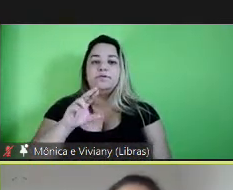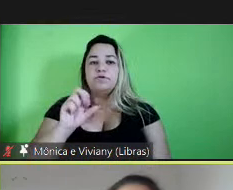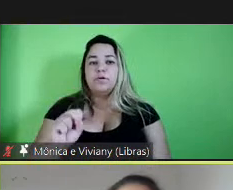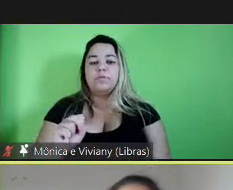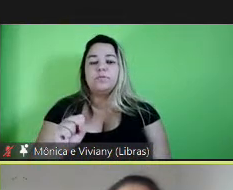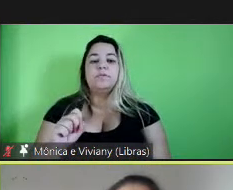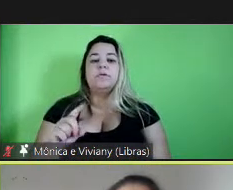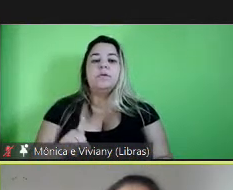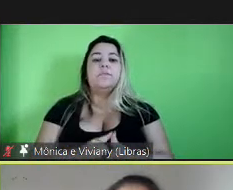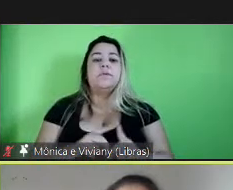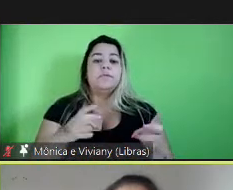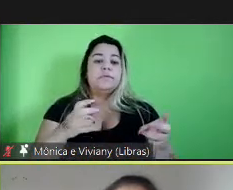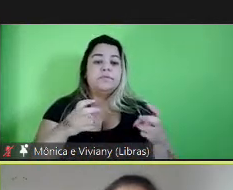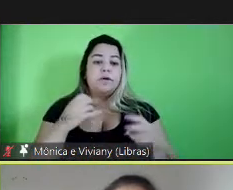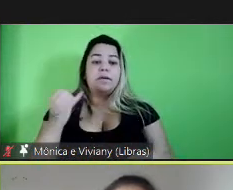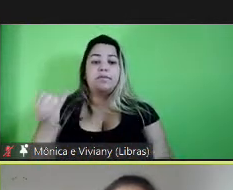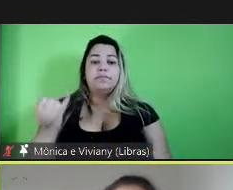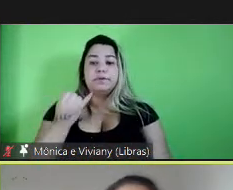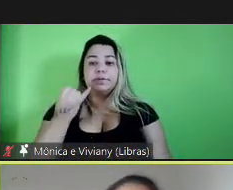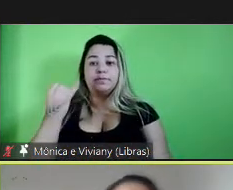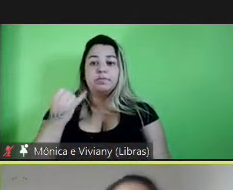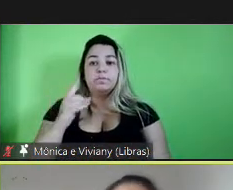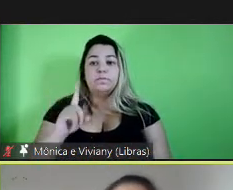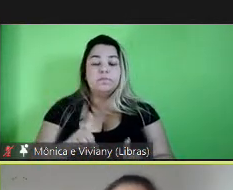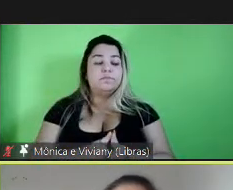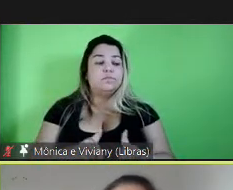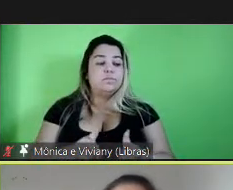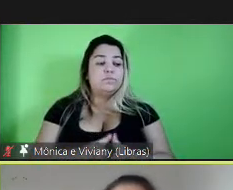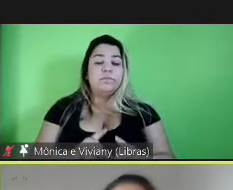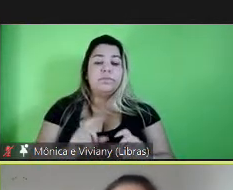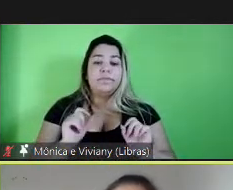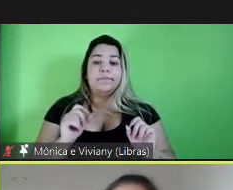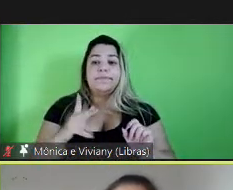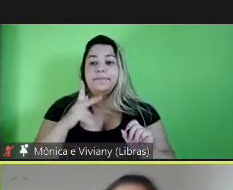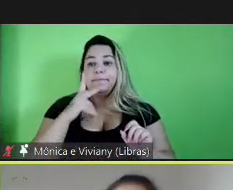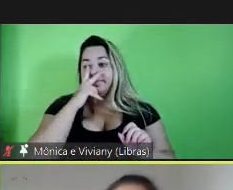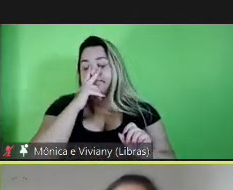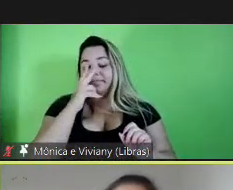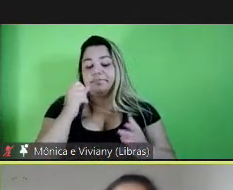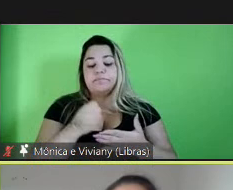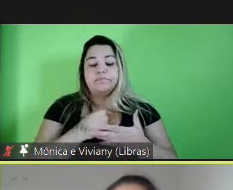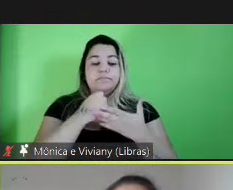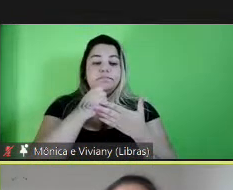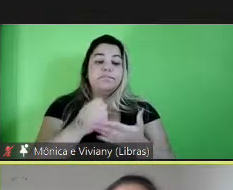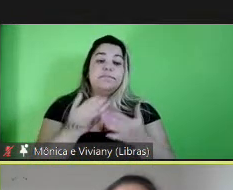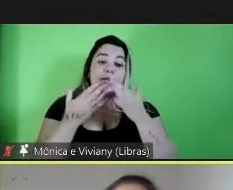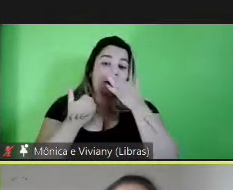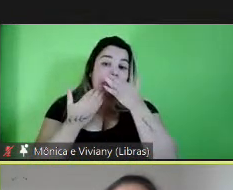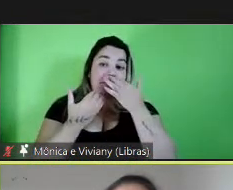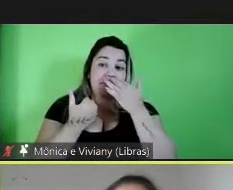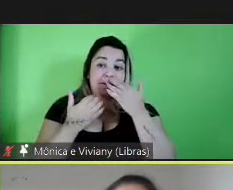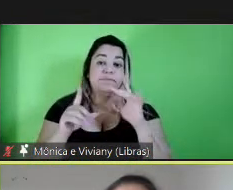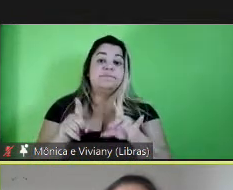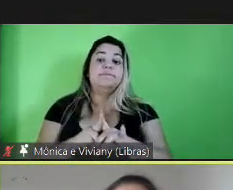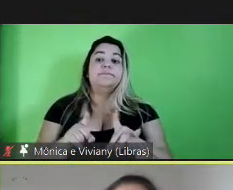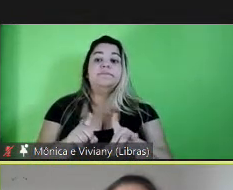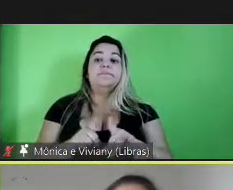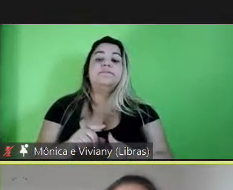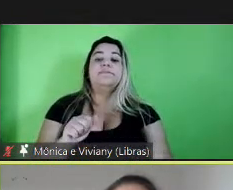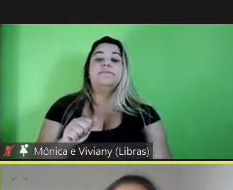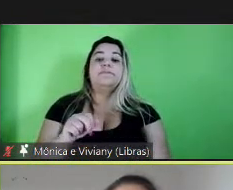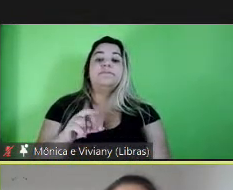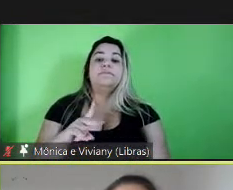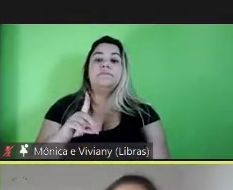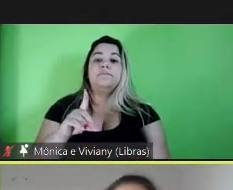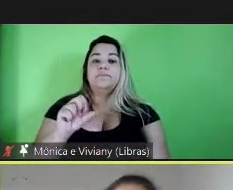legumes, especially for young children, and in order to notice the importance of what they think when they offer the food, and